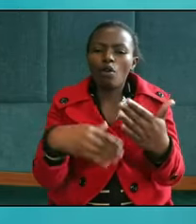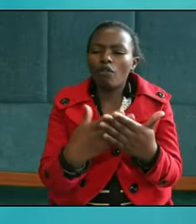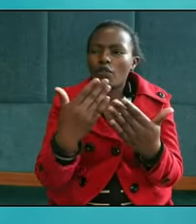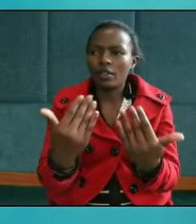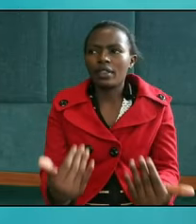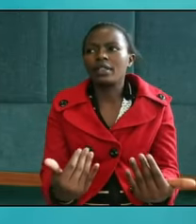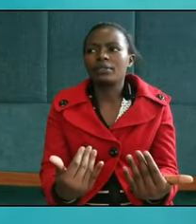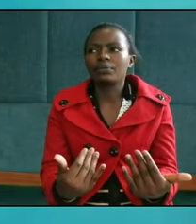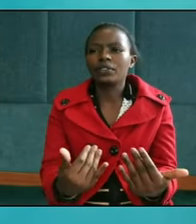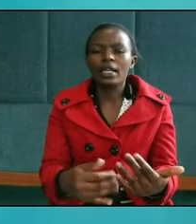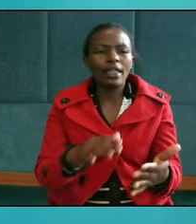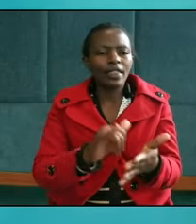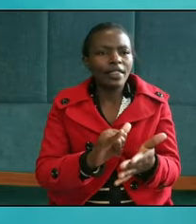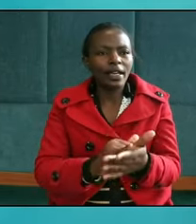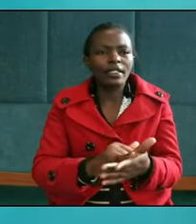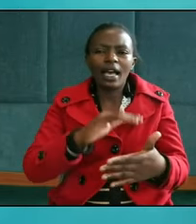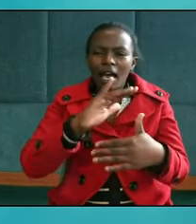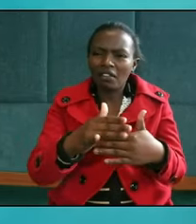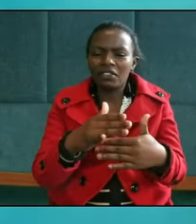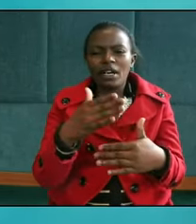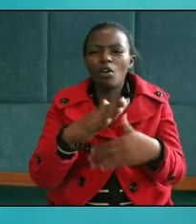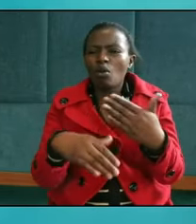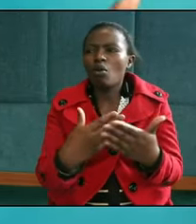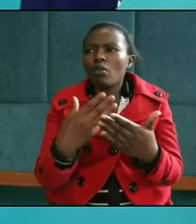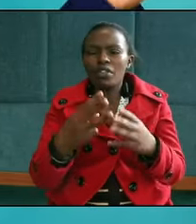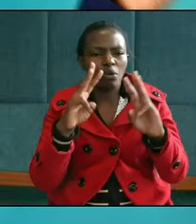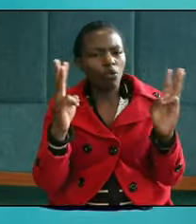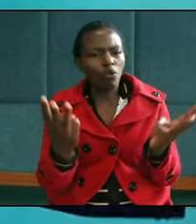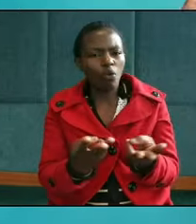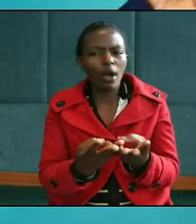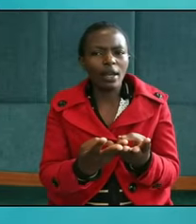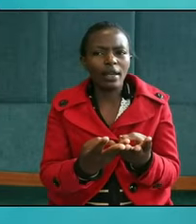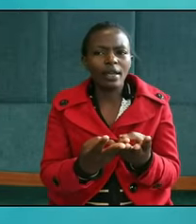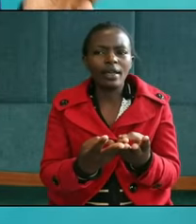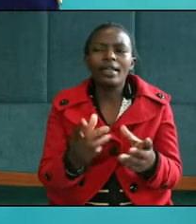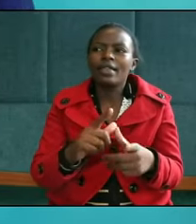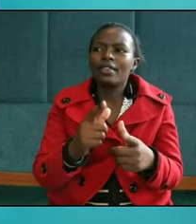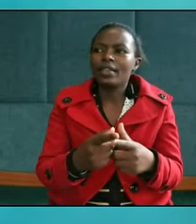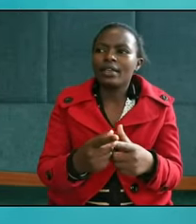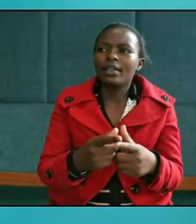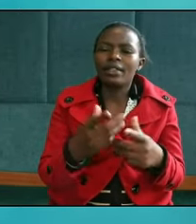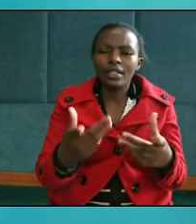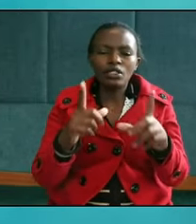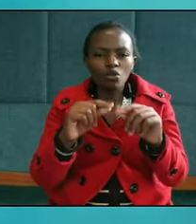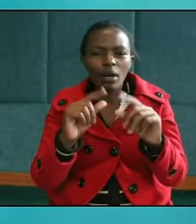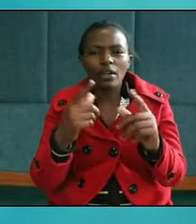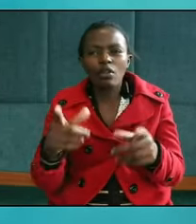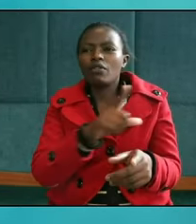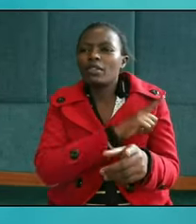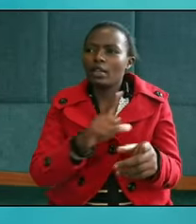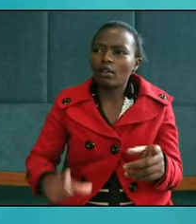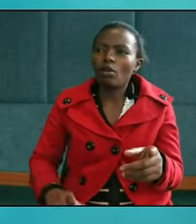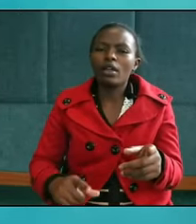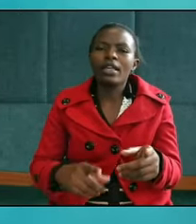be preached." Not "under this tribe shall lead." Not "under this person shall do what." "And this gospel of